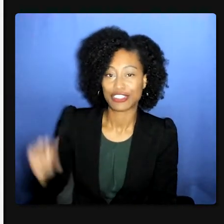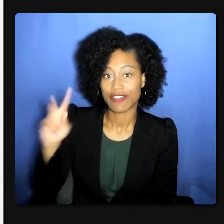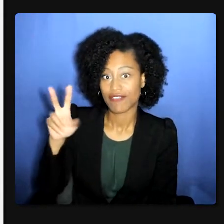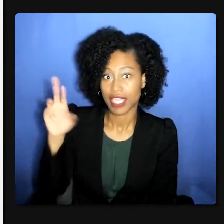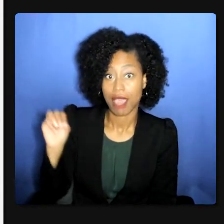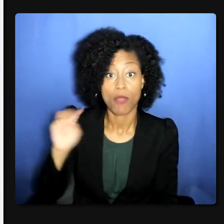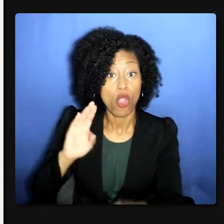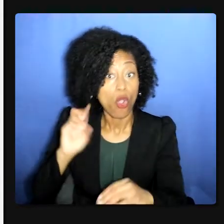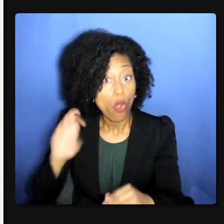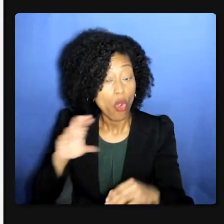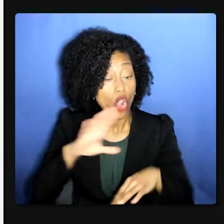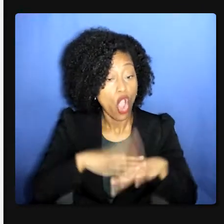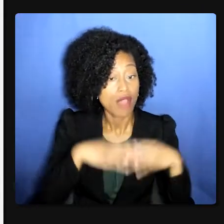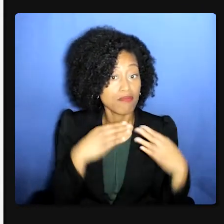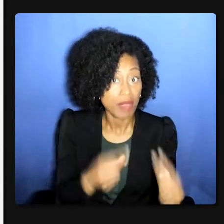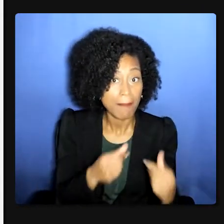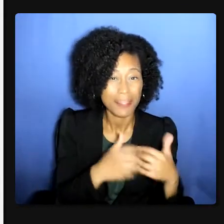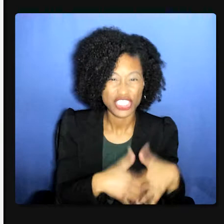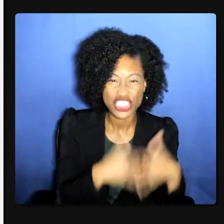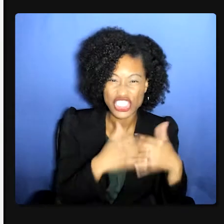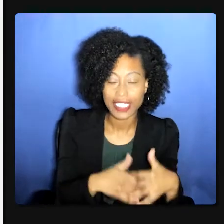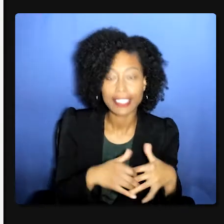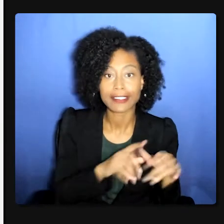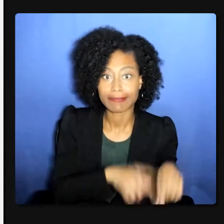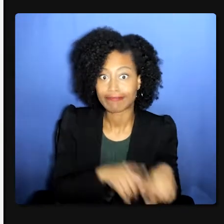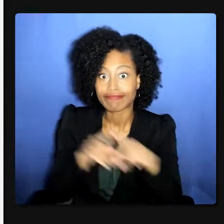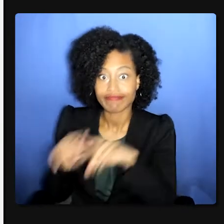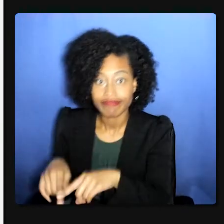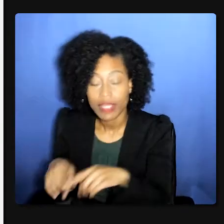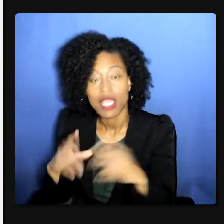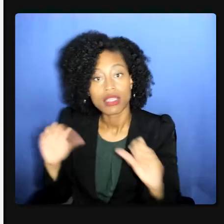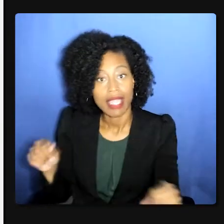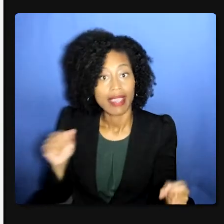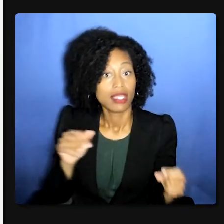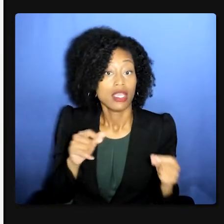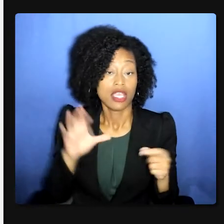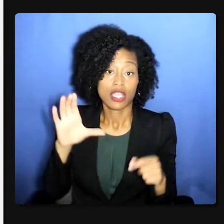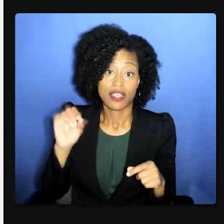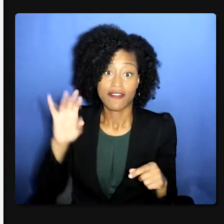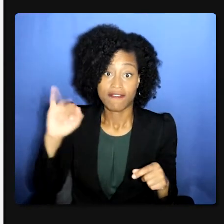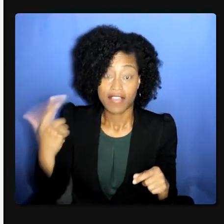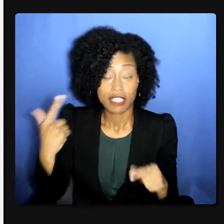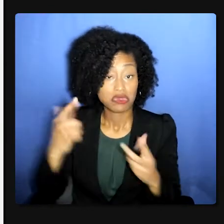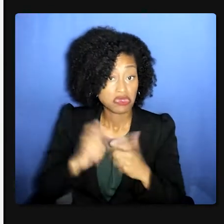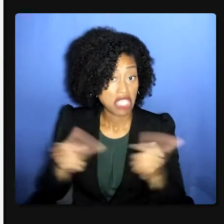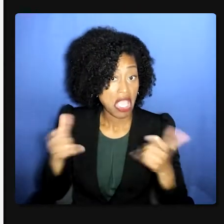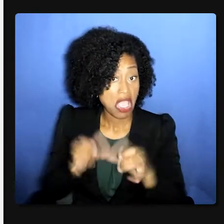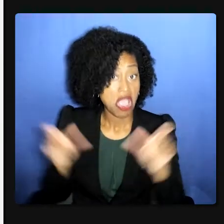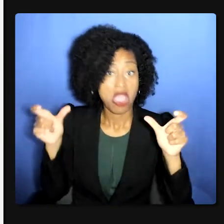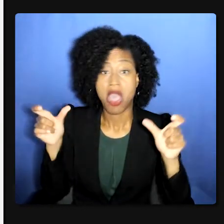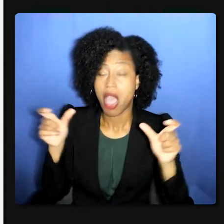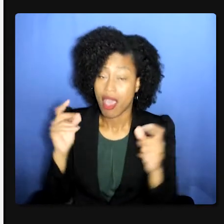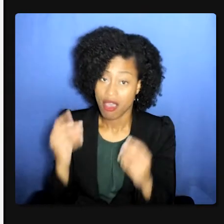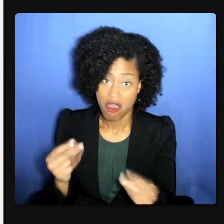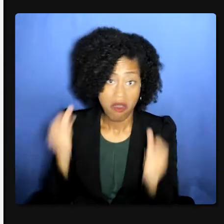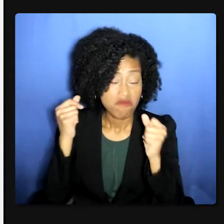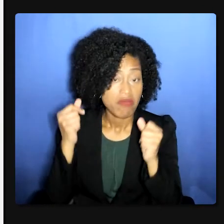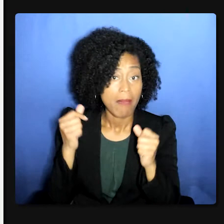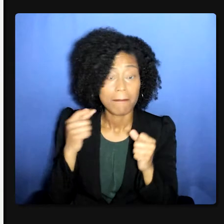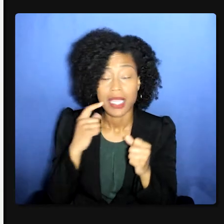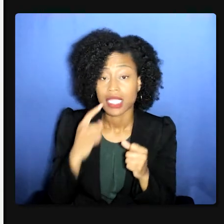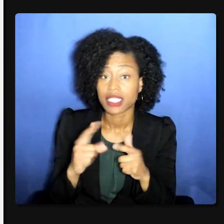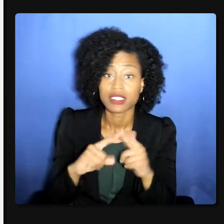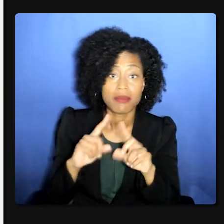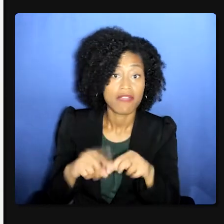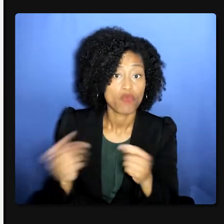you can call on to perform all this work. And those build agents can be configured to scale automatically to meet whatever load your pipelines have at